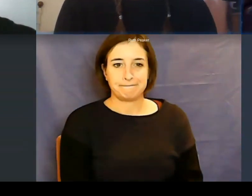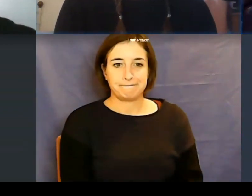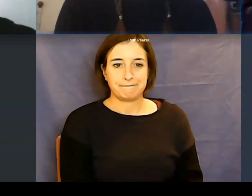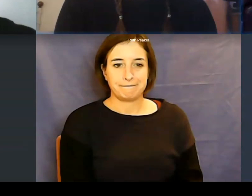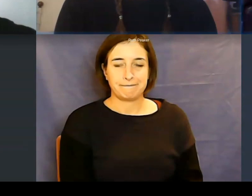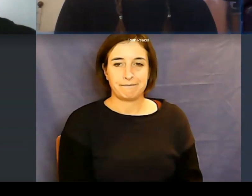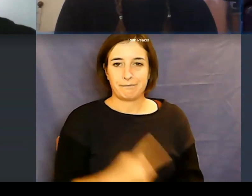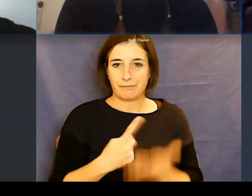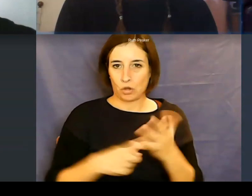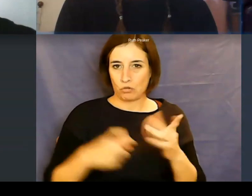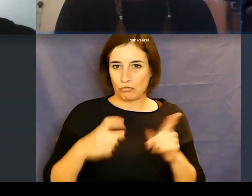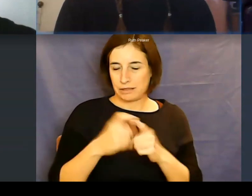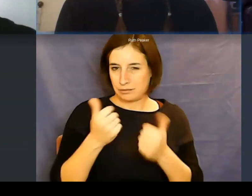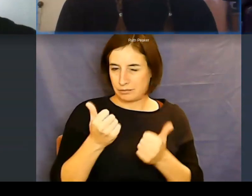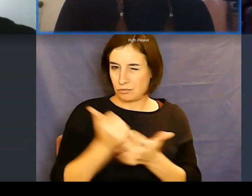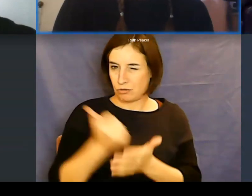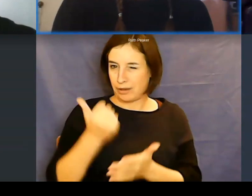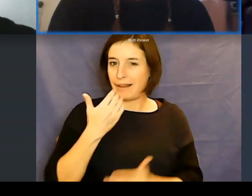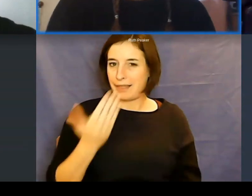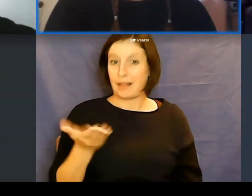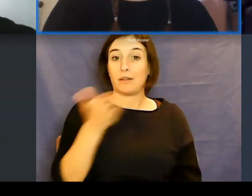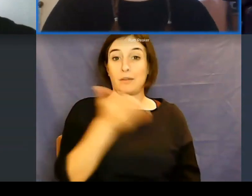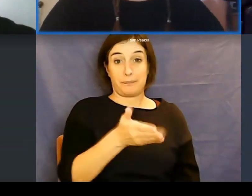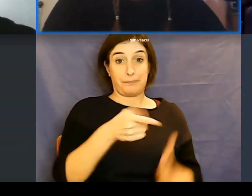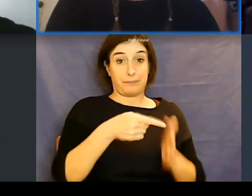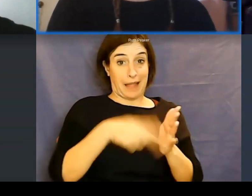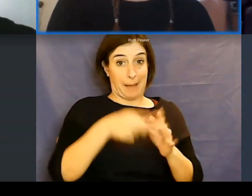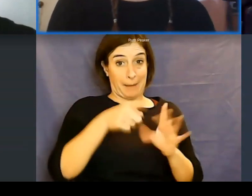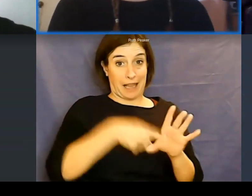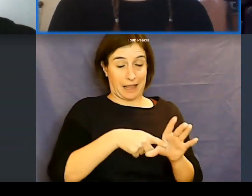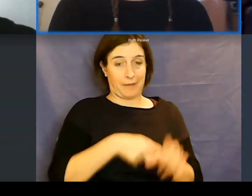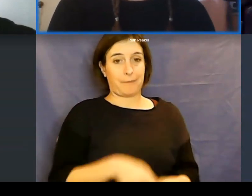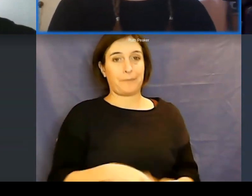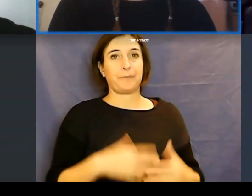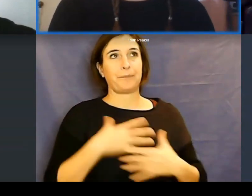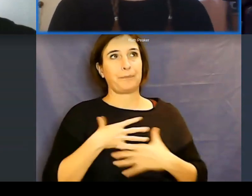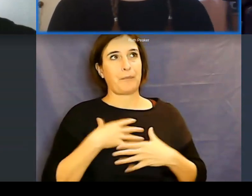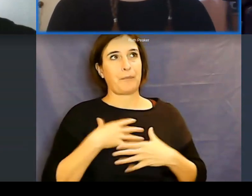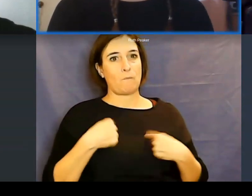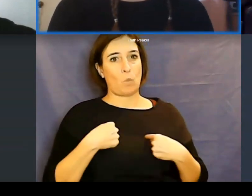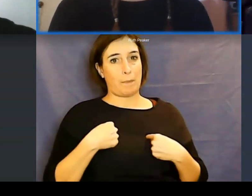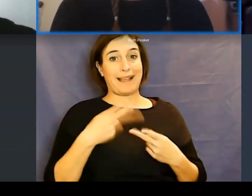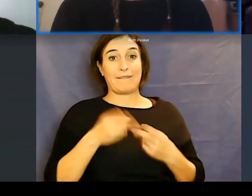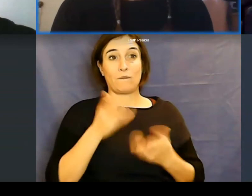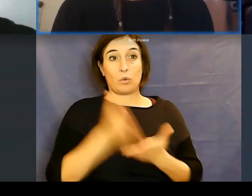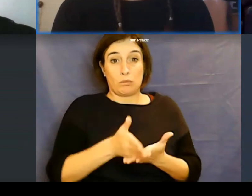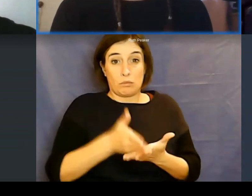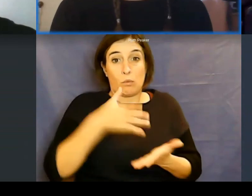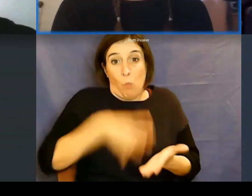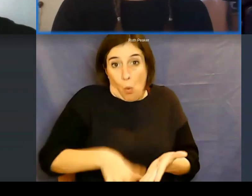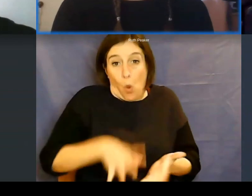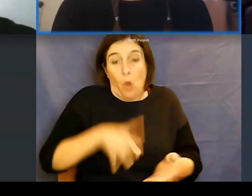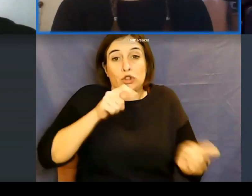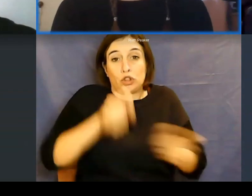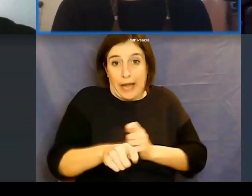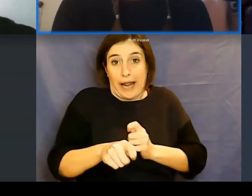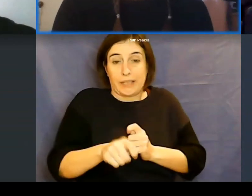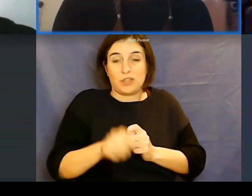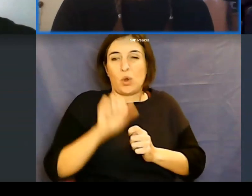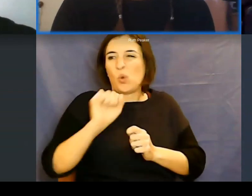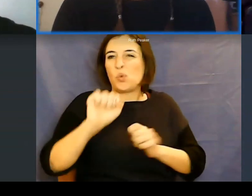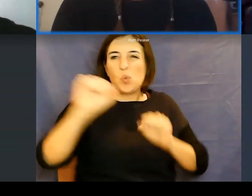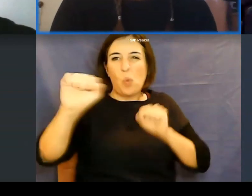Brilliant. Yeah. Emily? I think for me, if you want to have real actual change in making your area of sport and